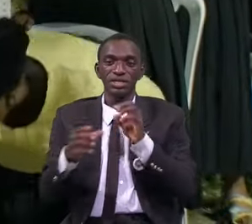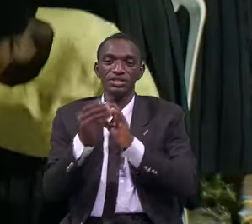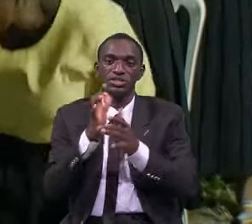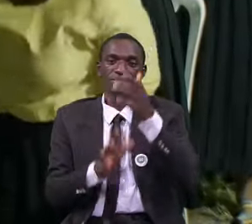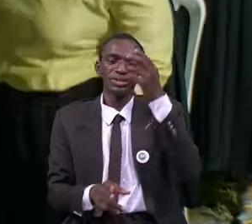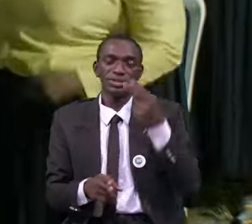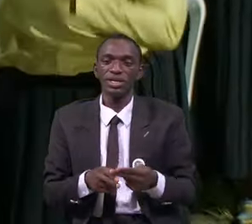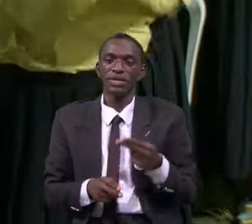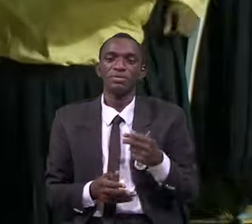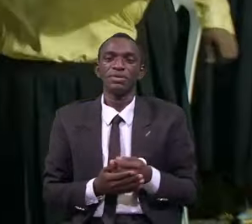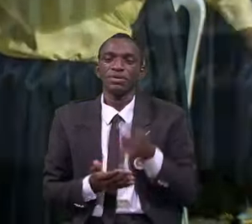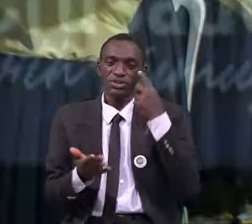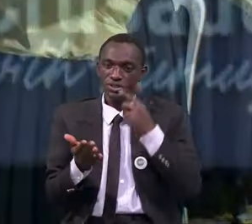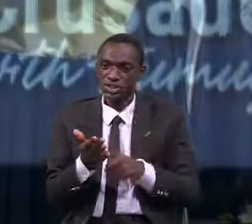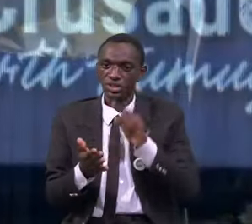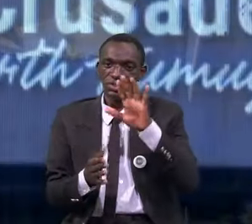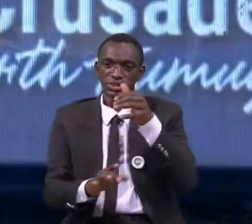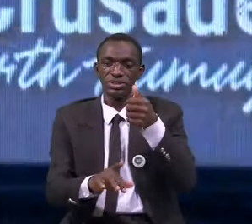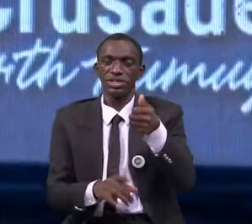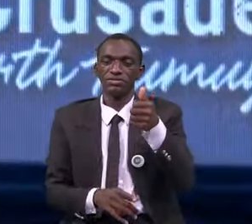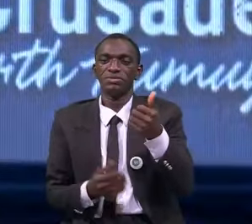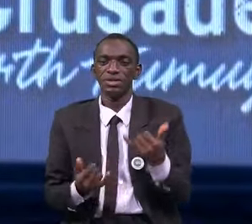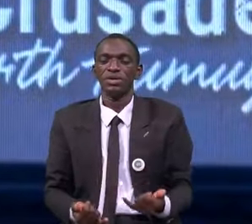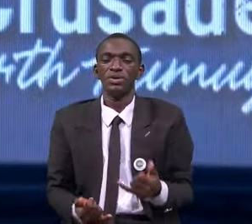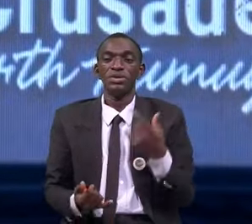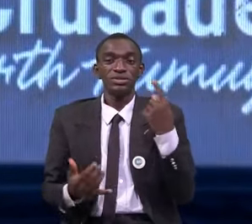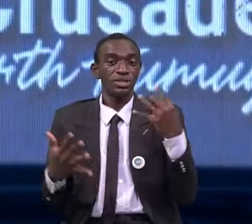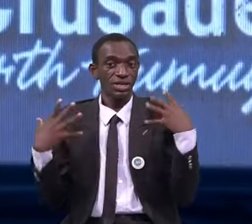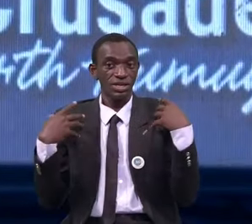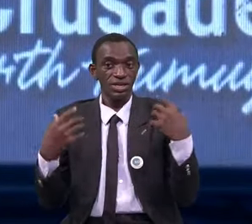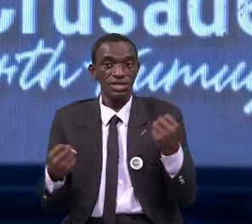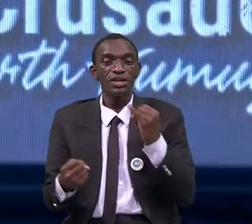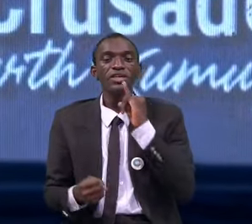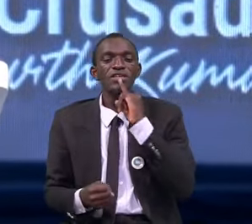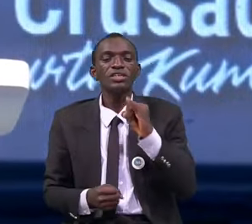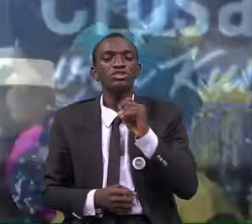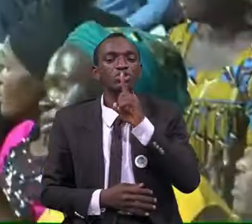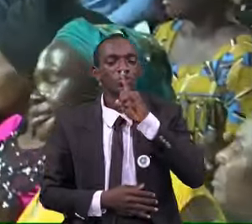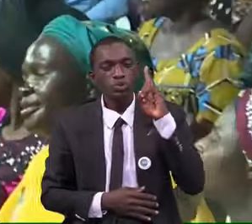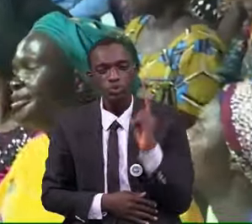there. Check up yourself. The healing is definite.